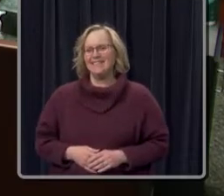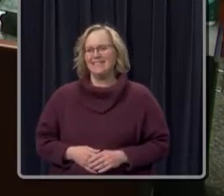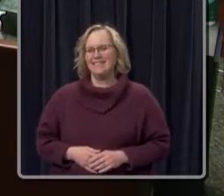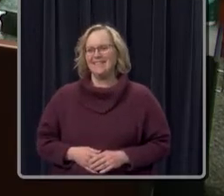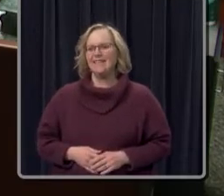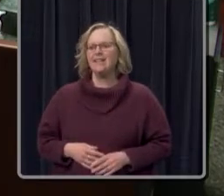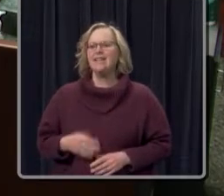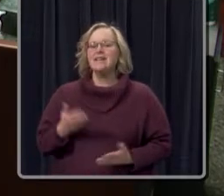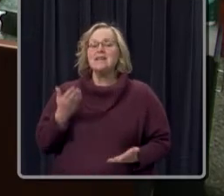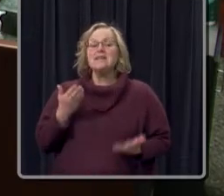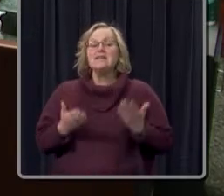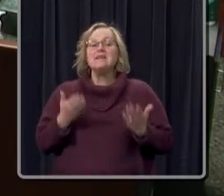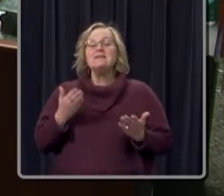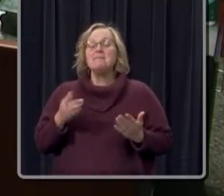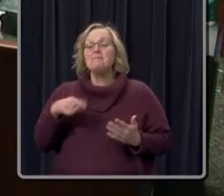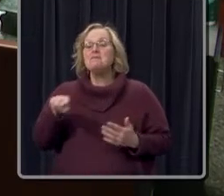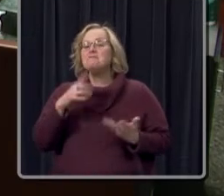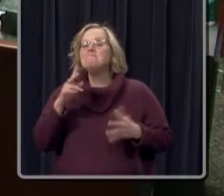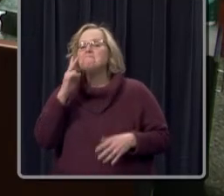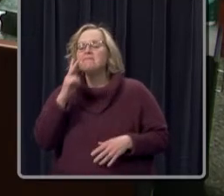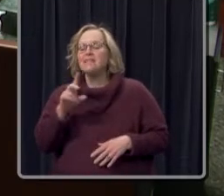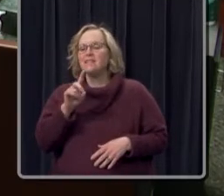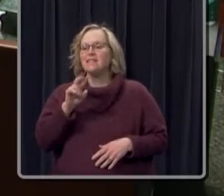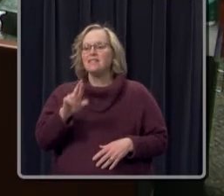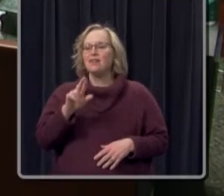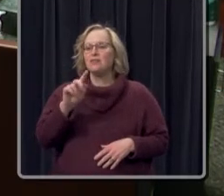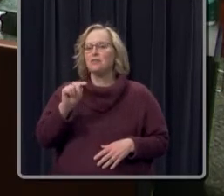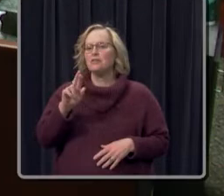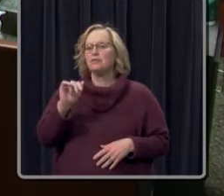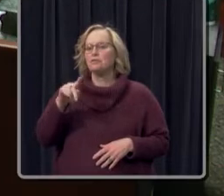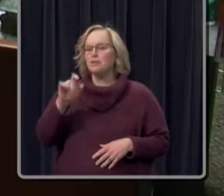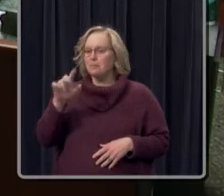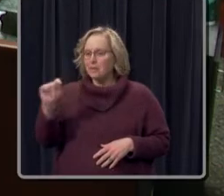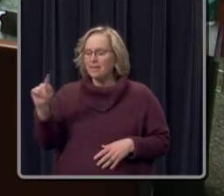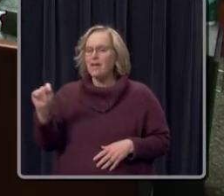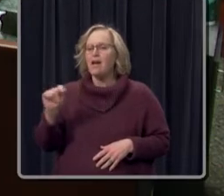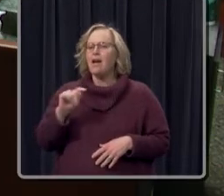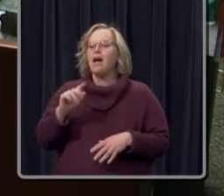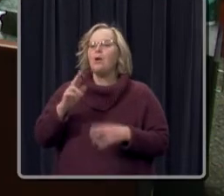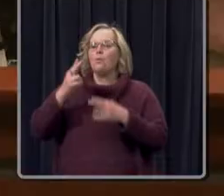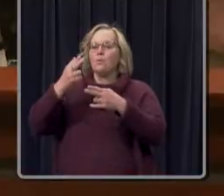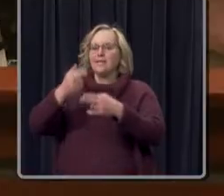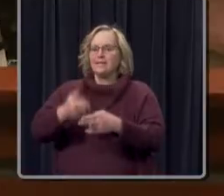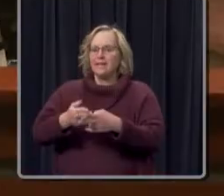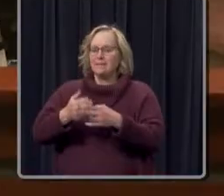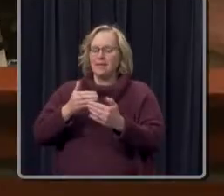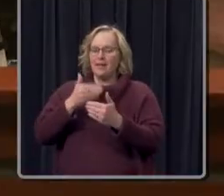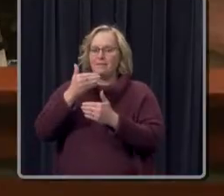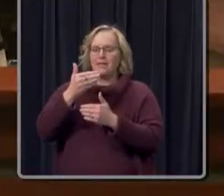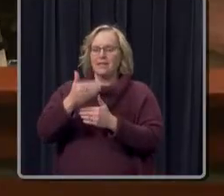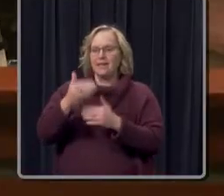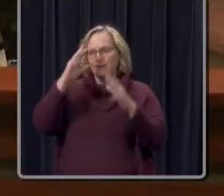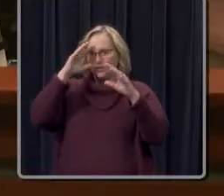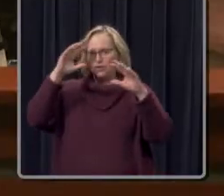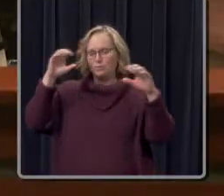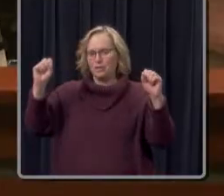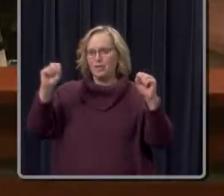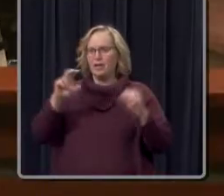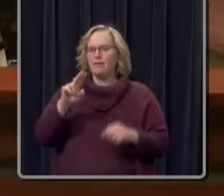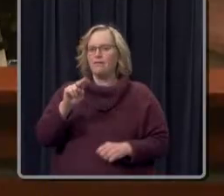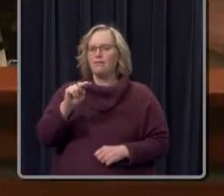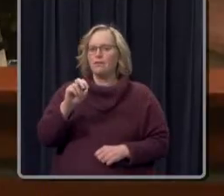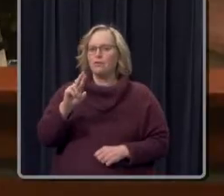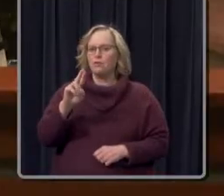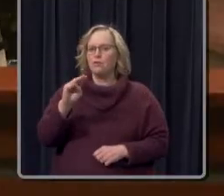You may have seen, but Dr. Triplett has been named as the next superintendent of the Normandy Schools